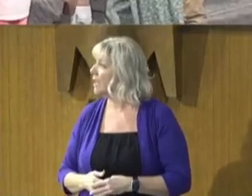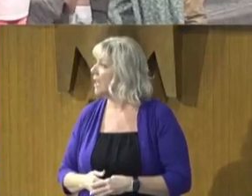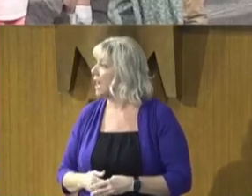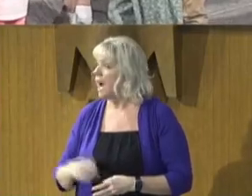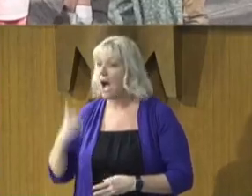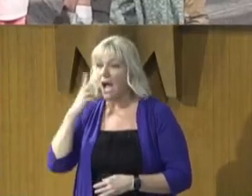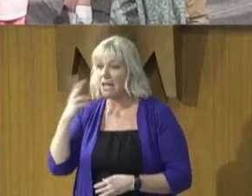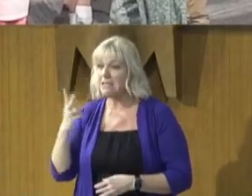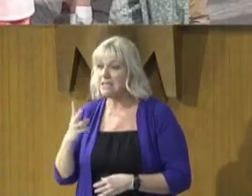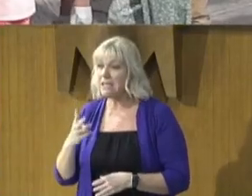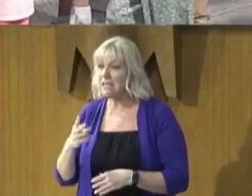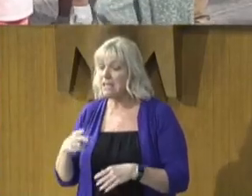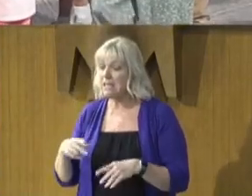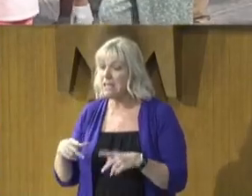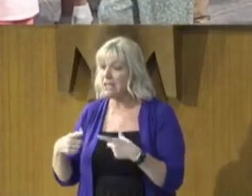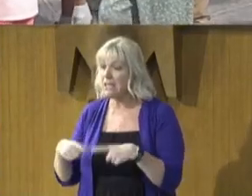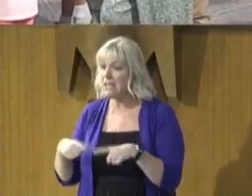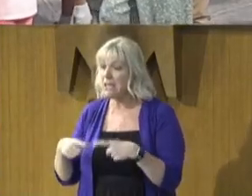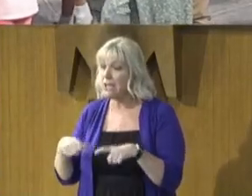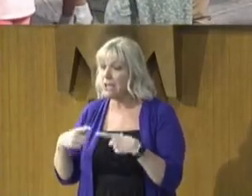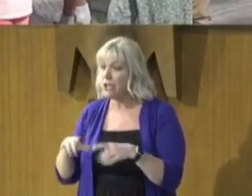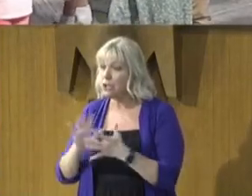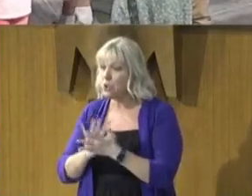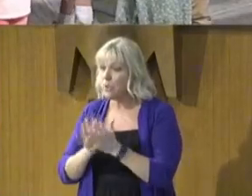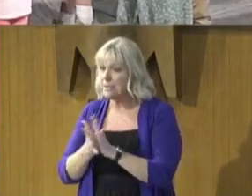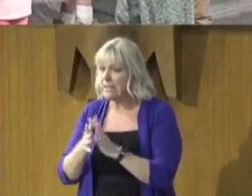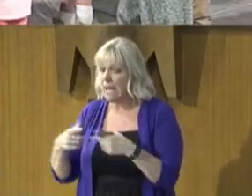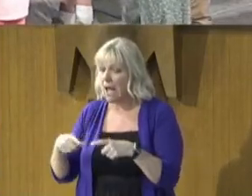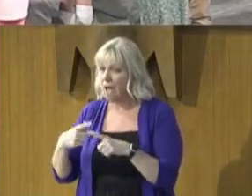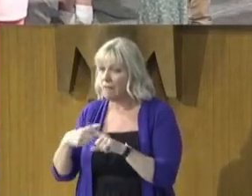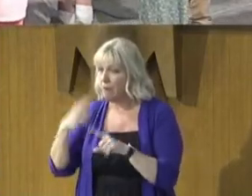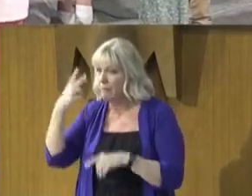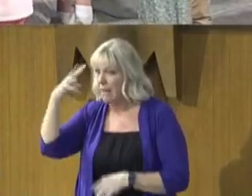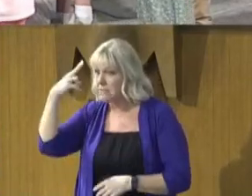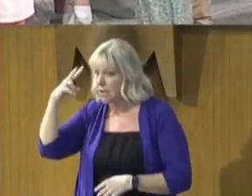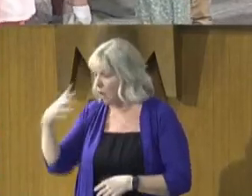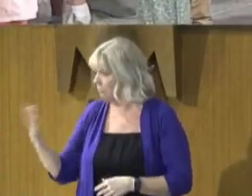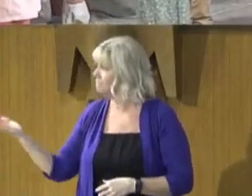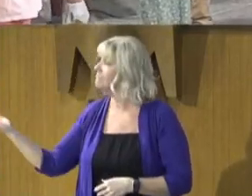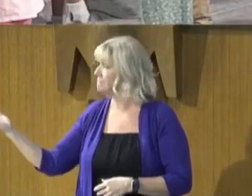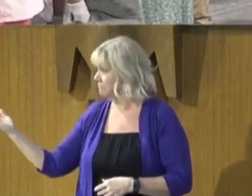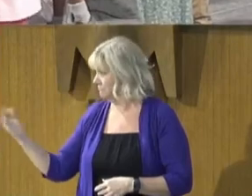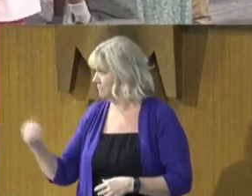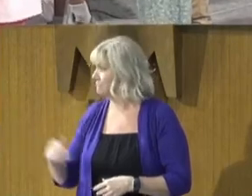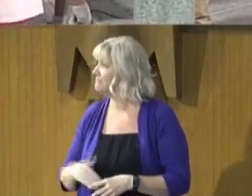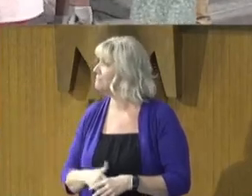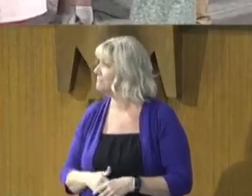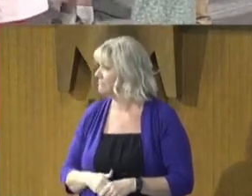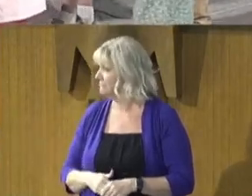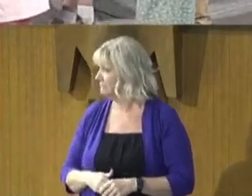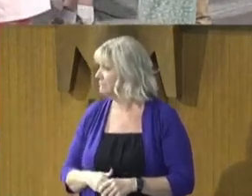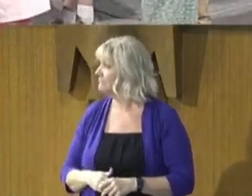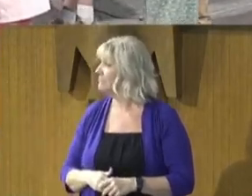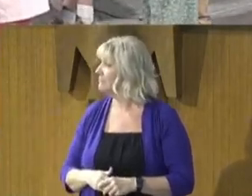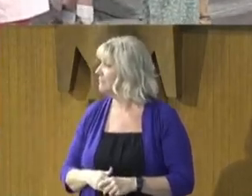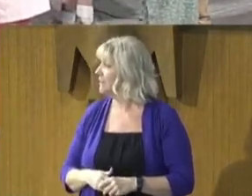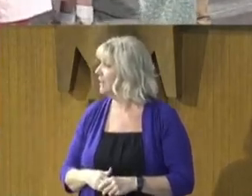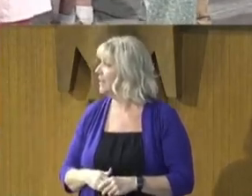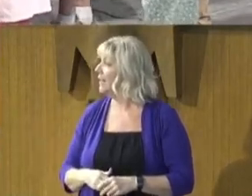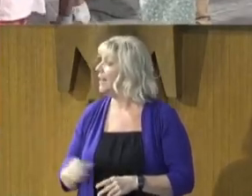The tortilla. Where is the tortilla from? Mexico. Very good. And we